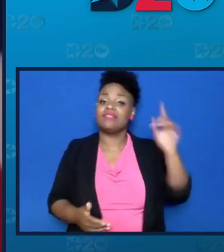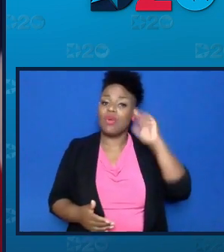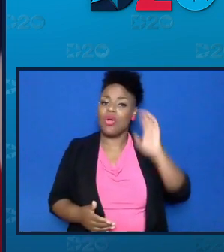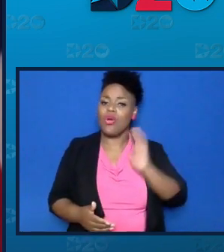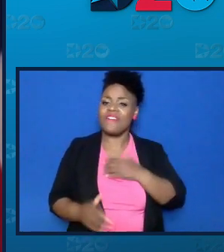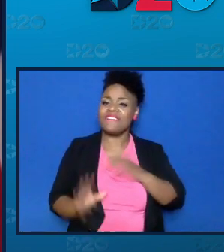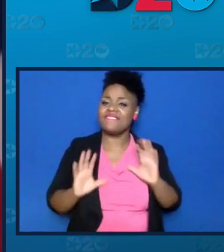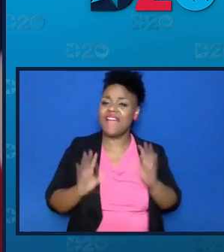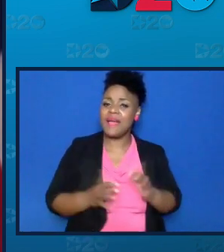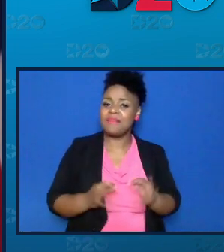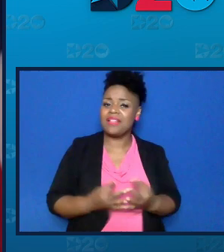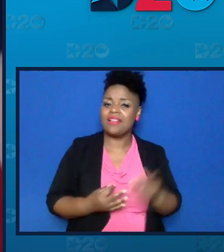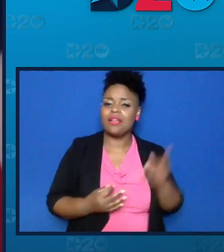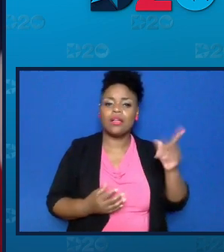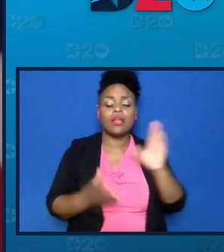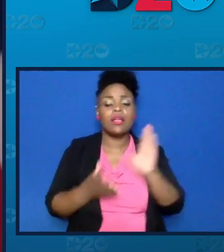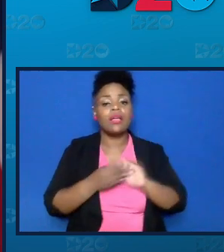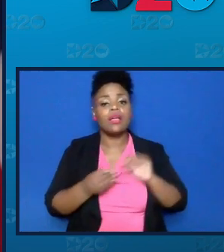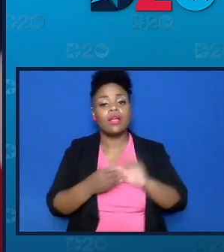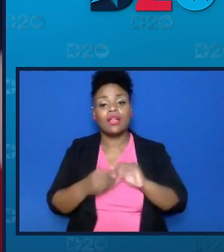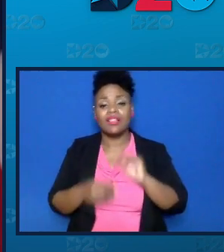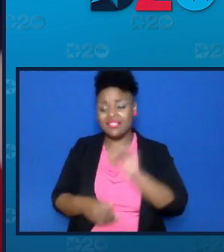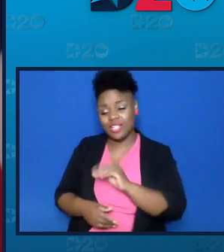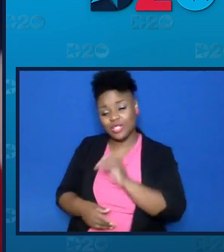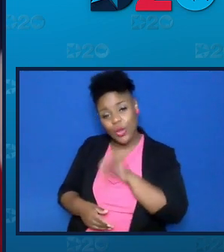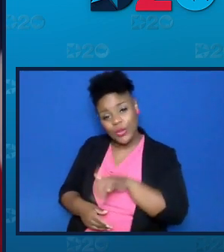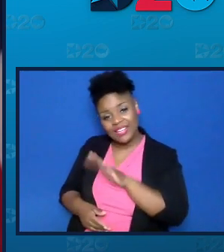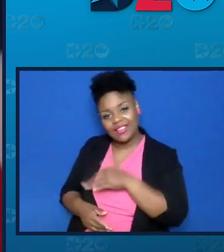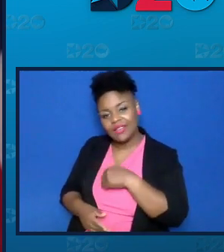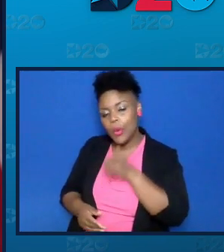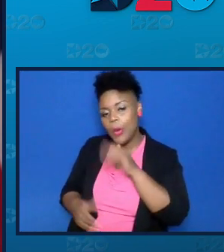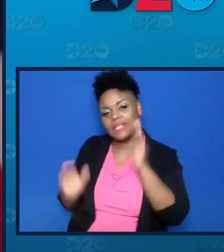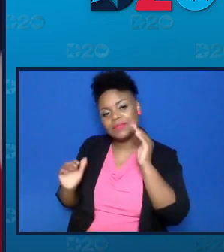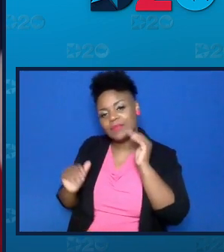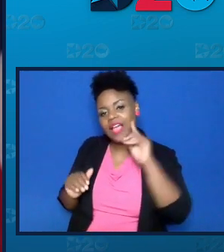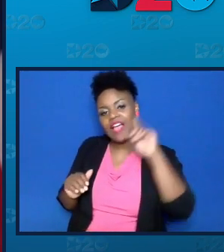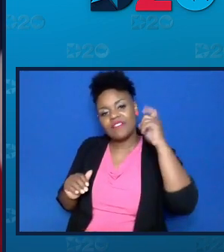don't expect the government to solve my problems, but I sure in hell expect them to understand them.